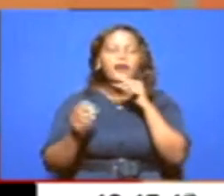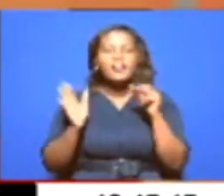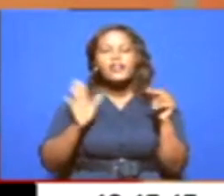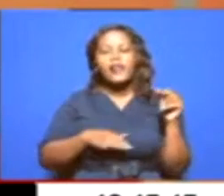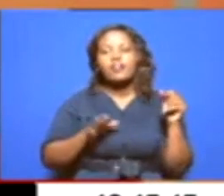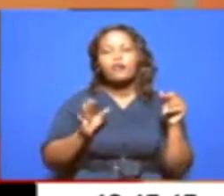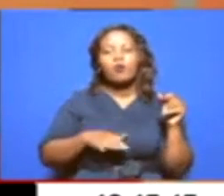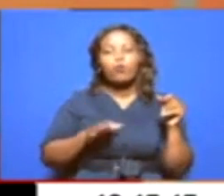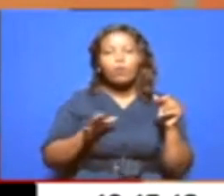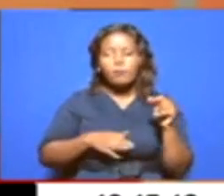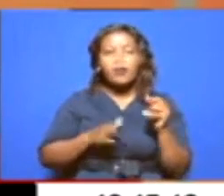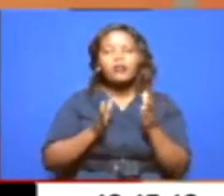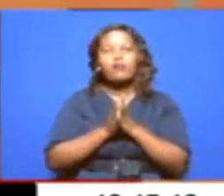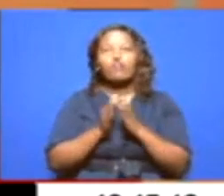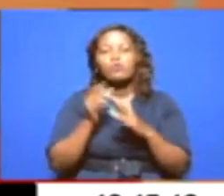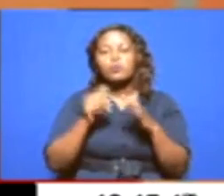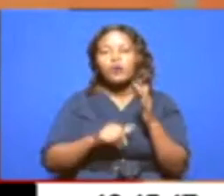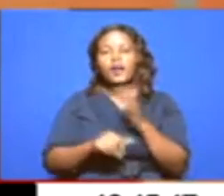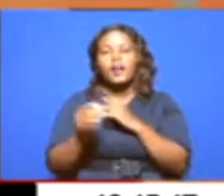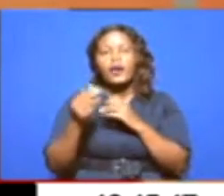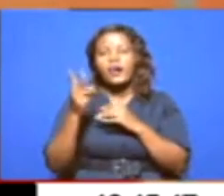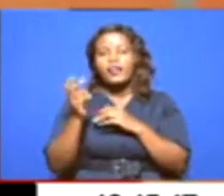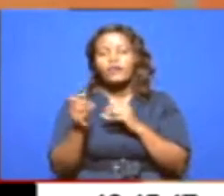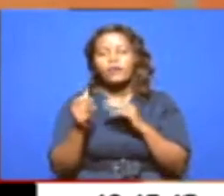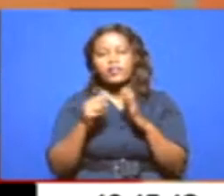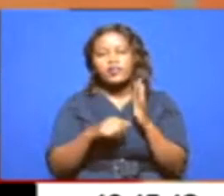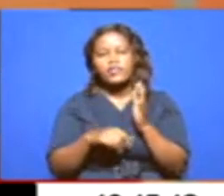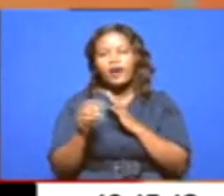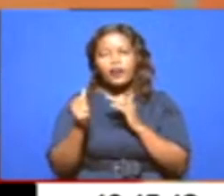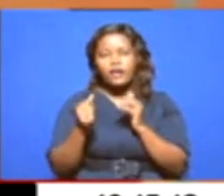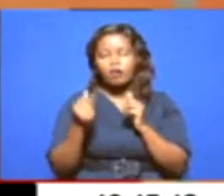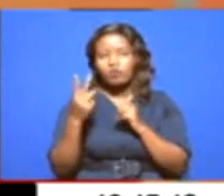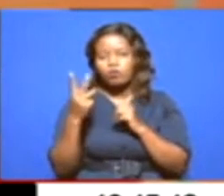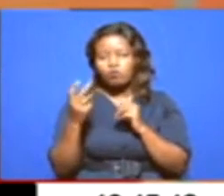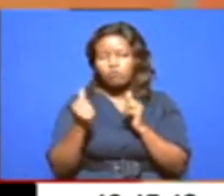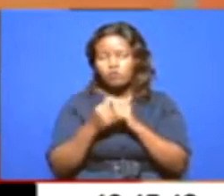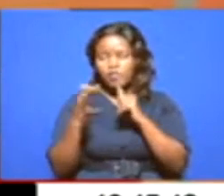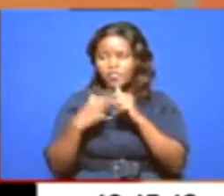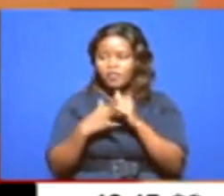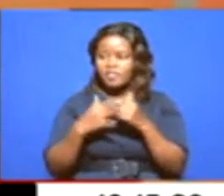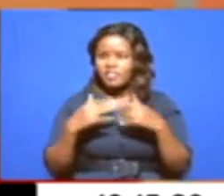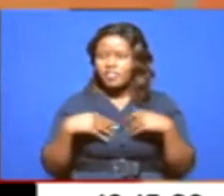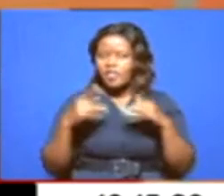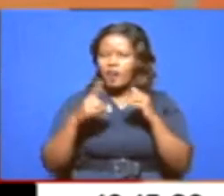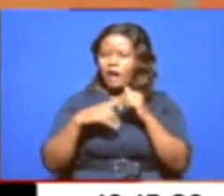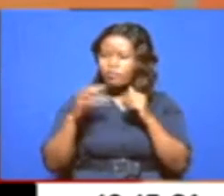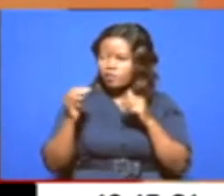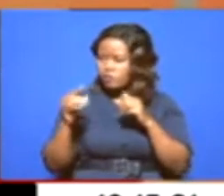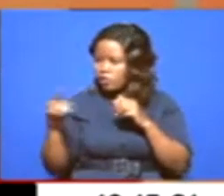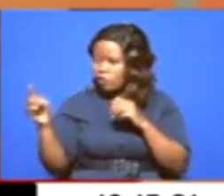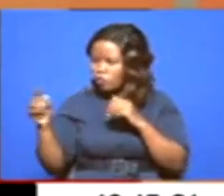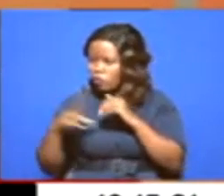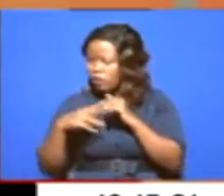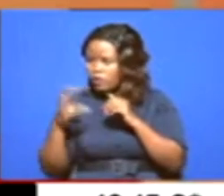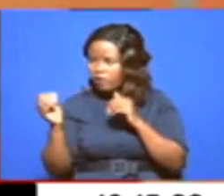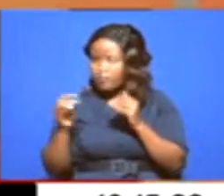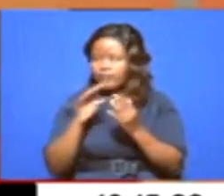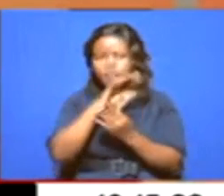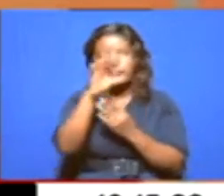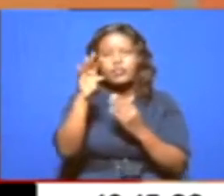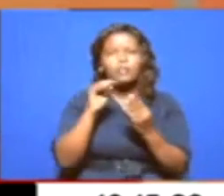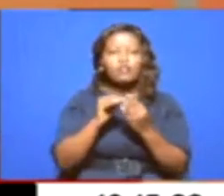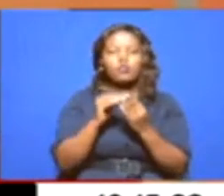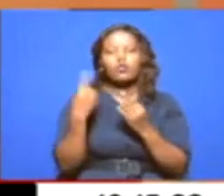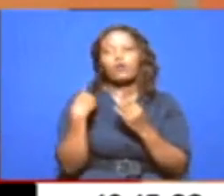the under 20, under 18, then we have about 60 to 70. So it will not cause any commotion. The total number of athletes that we might have is going to